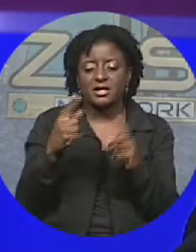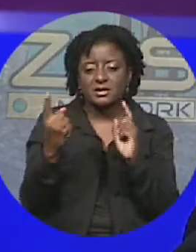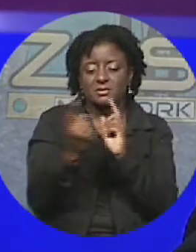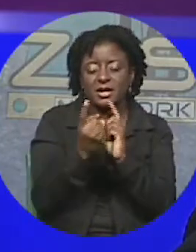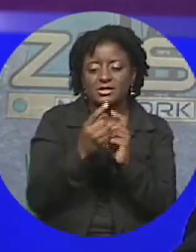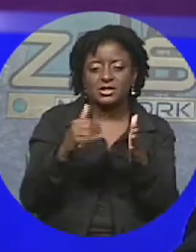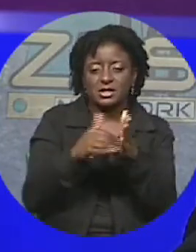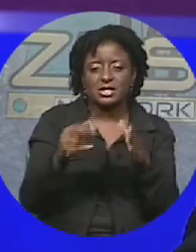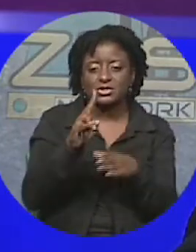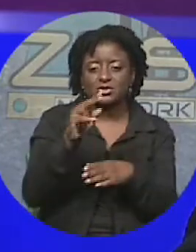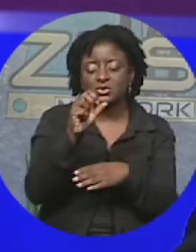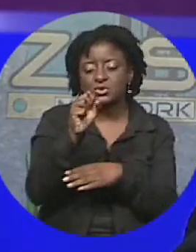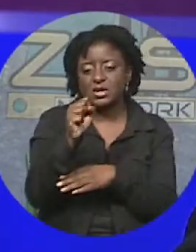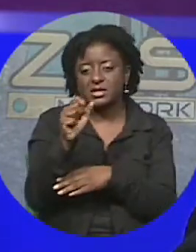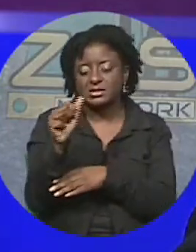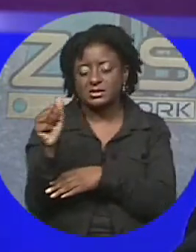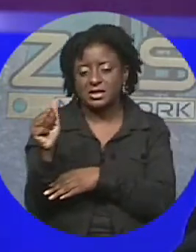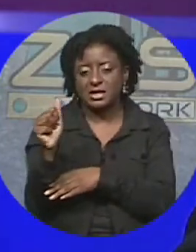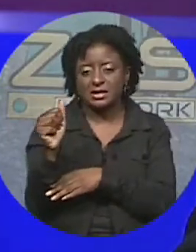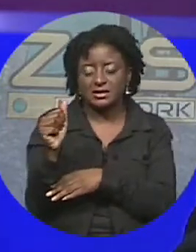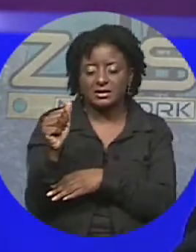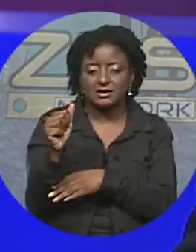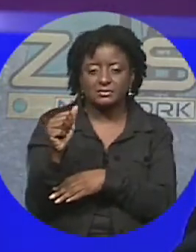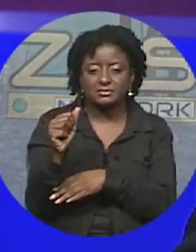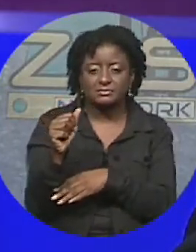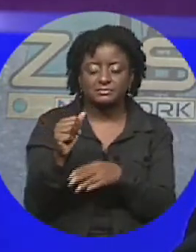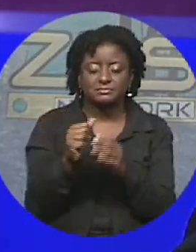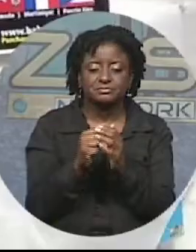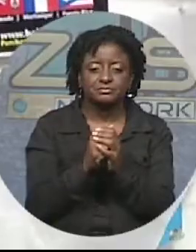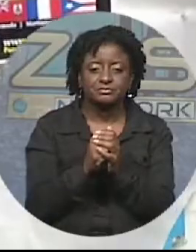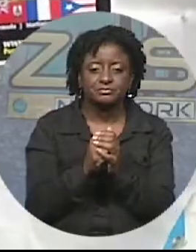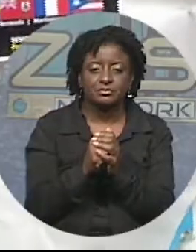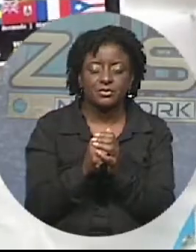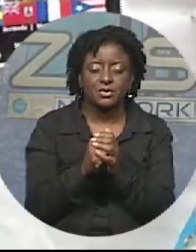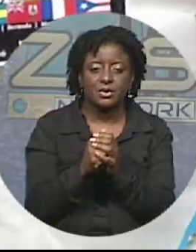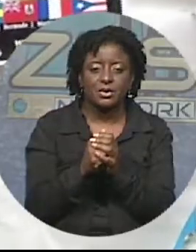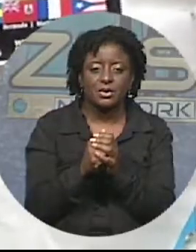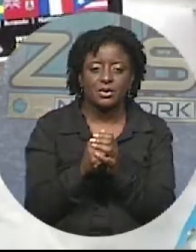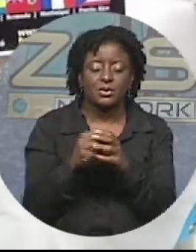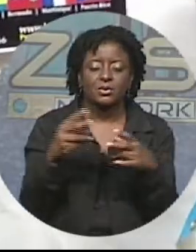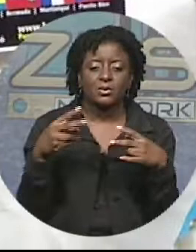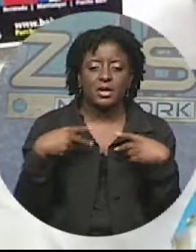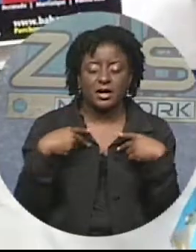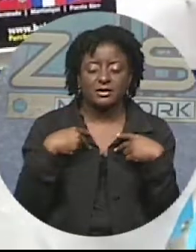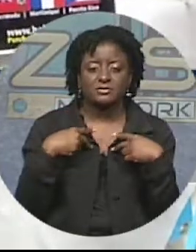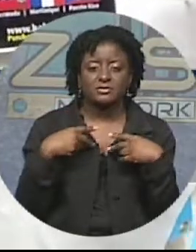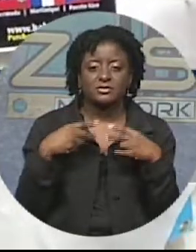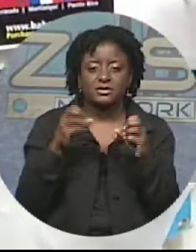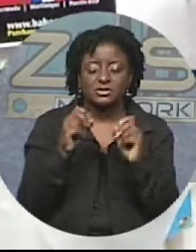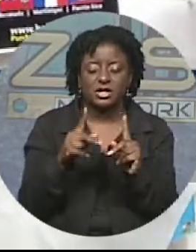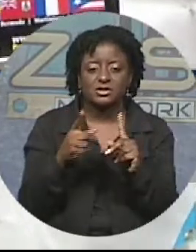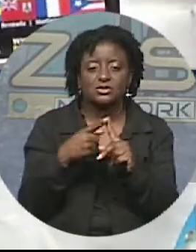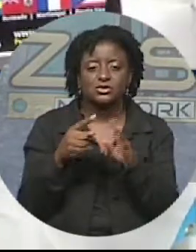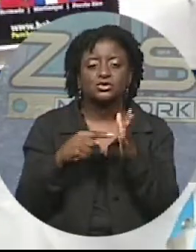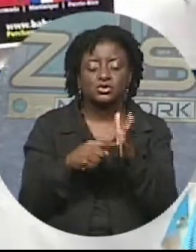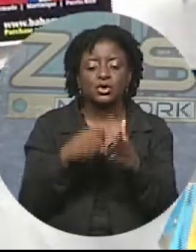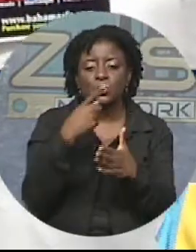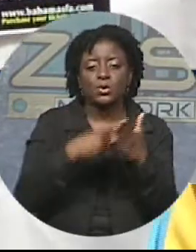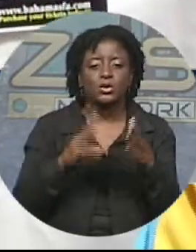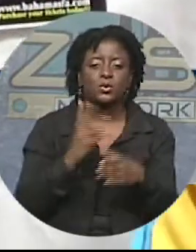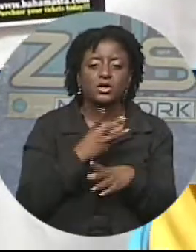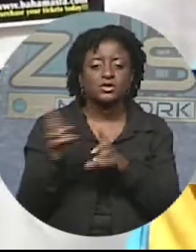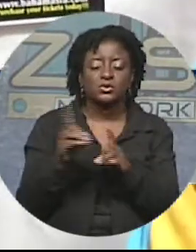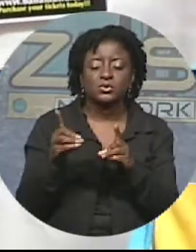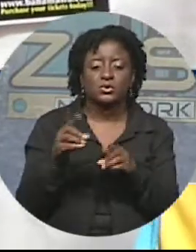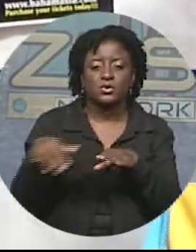August 6th at the Thomas A. Robinson National Stadium. We get a chance to show what we have, what we've been doing for the last 4 years. They haven't seen us play since